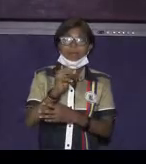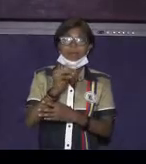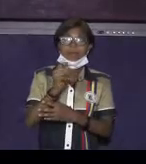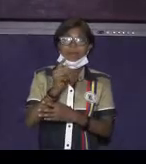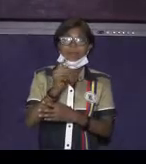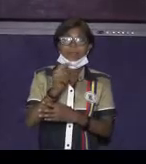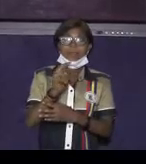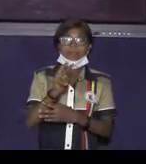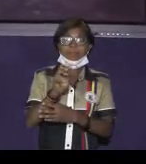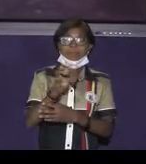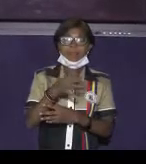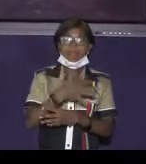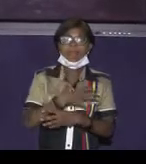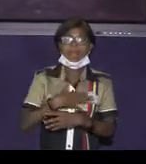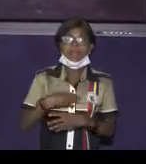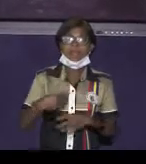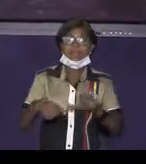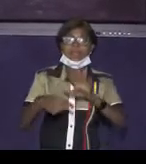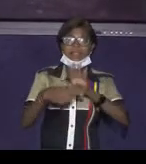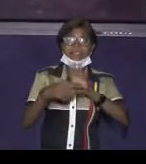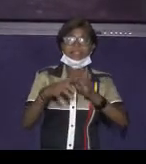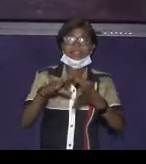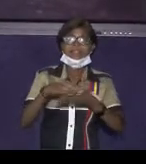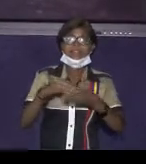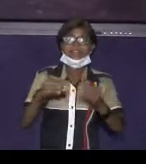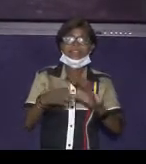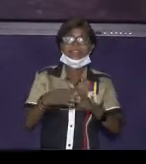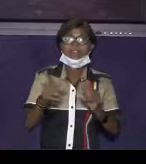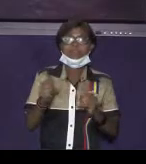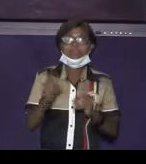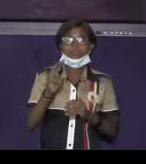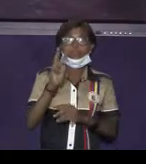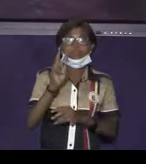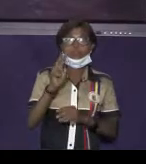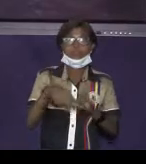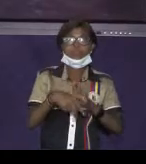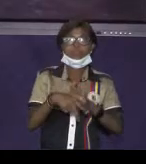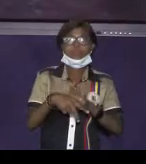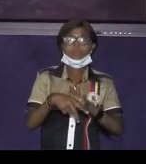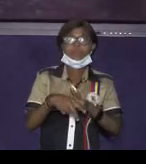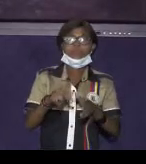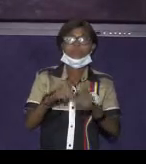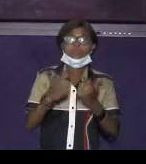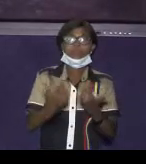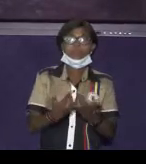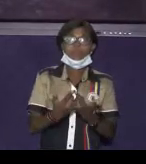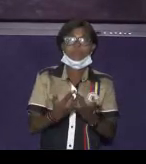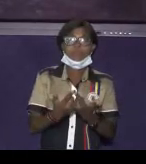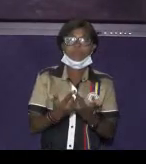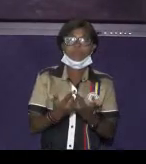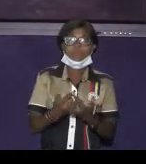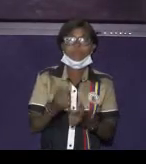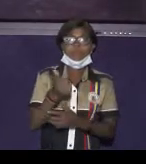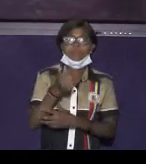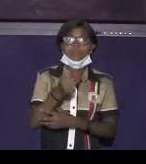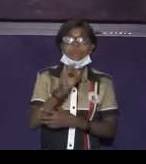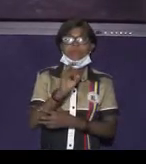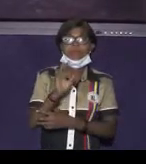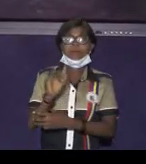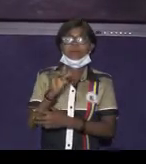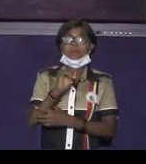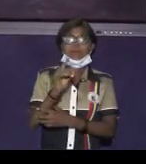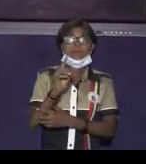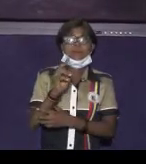and the negative sentences. 2 primary groups, the affirmative or positive